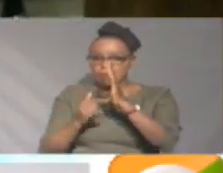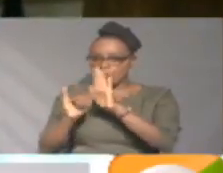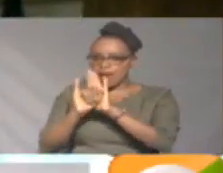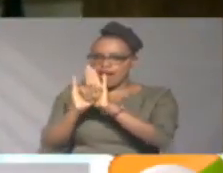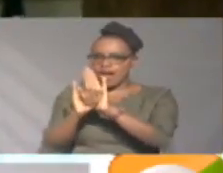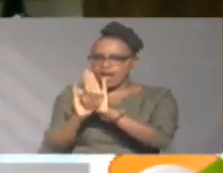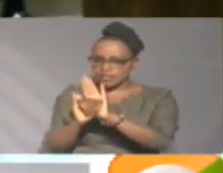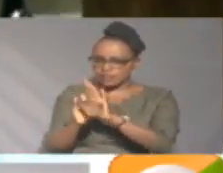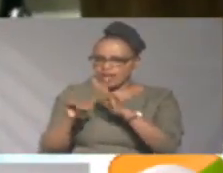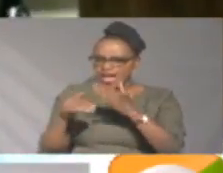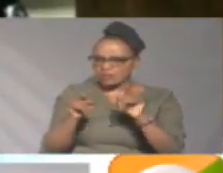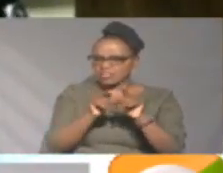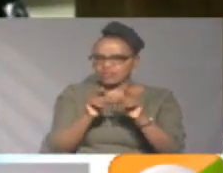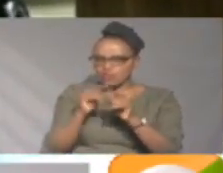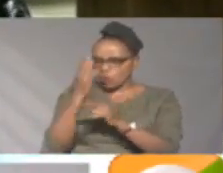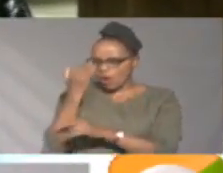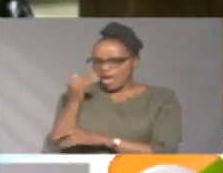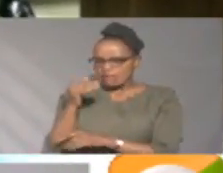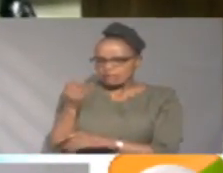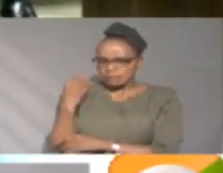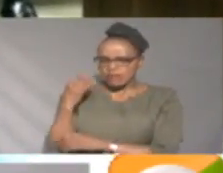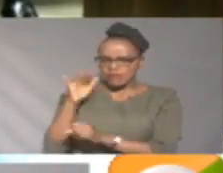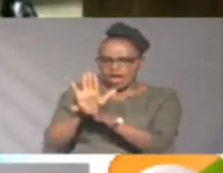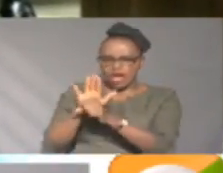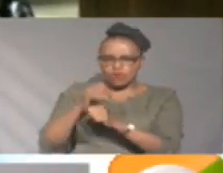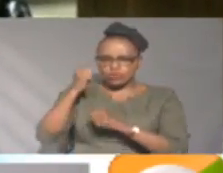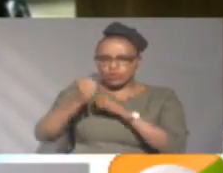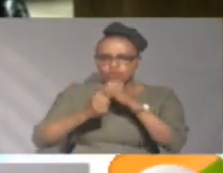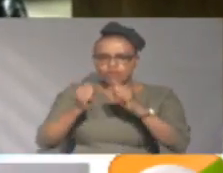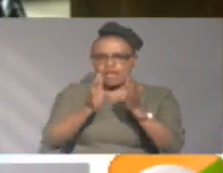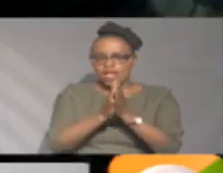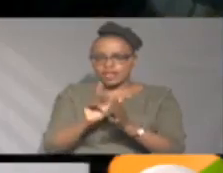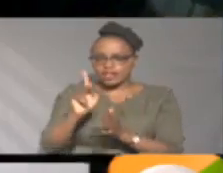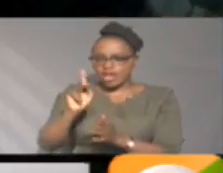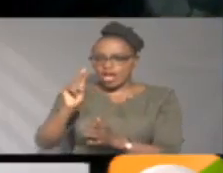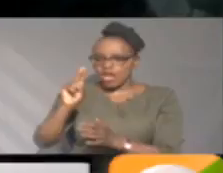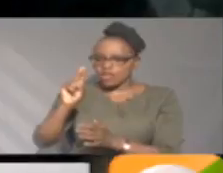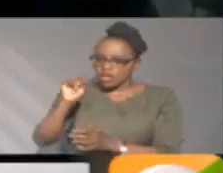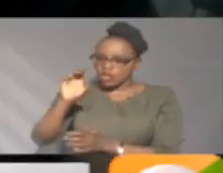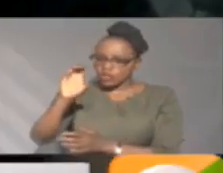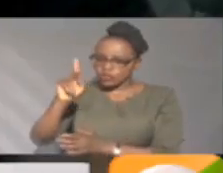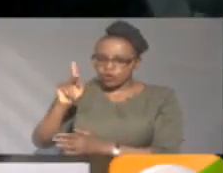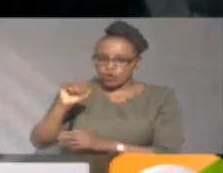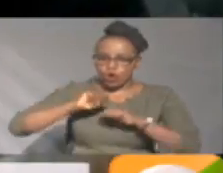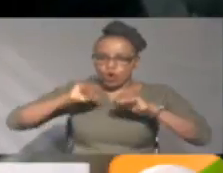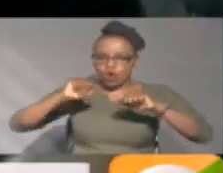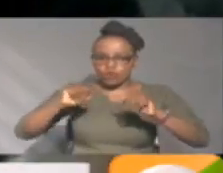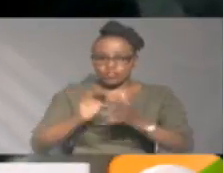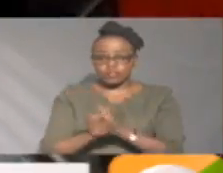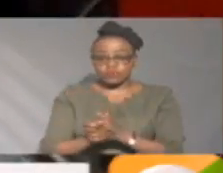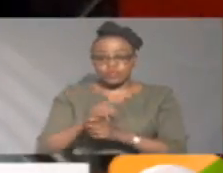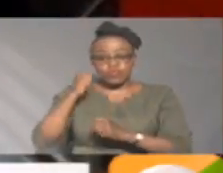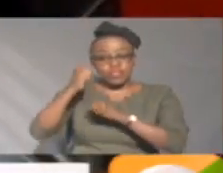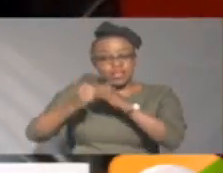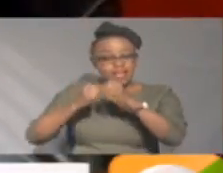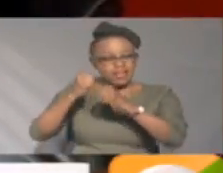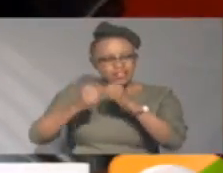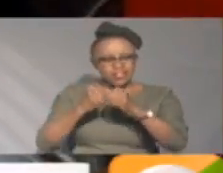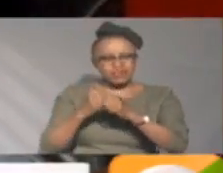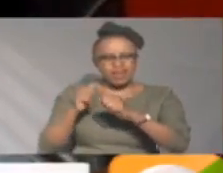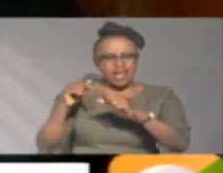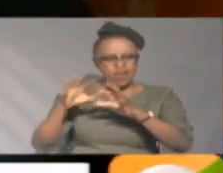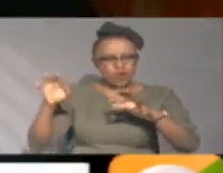was foreign, as he was conversant with most athletes and NOC officials. Having covered athletics for a long time and